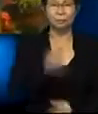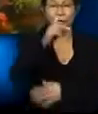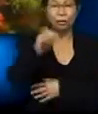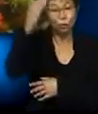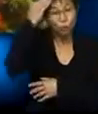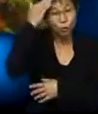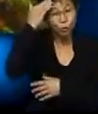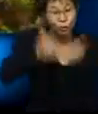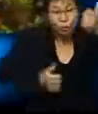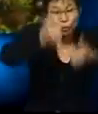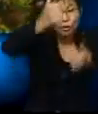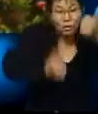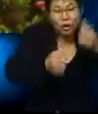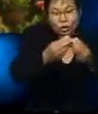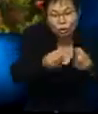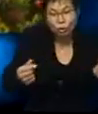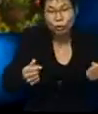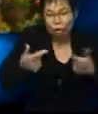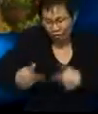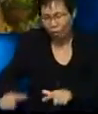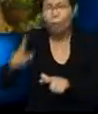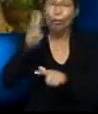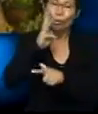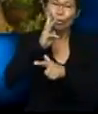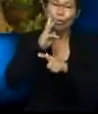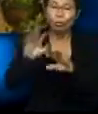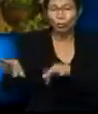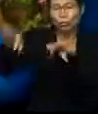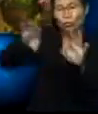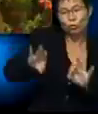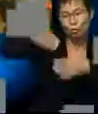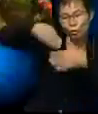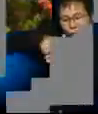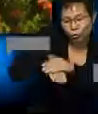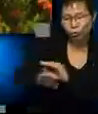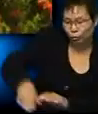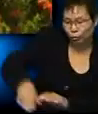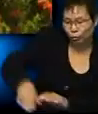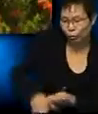Do you know which type of soil will allow water to flow easily through it?